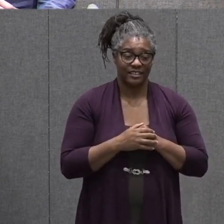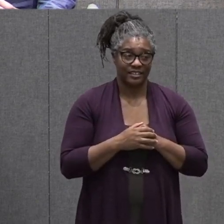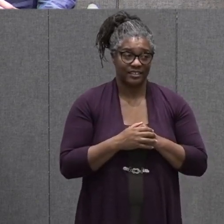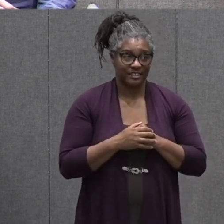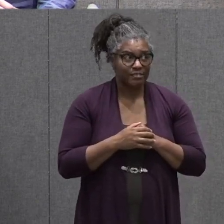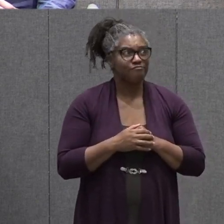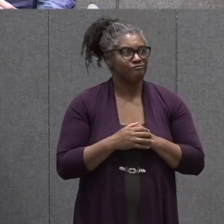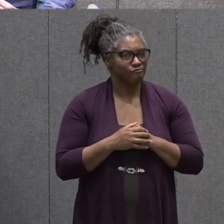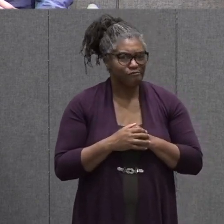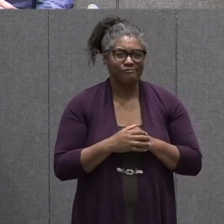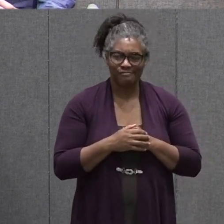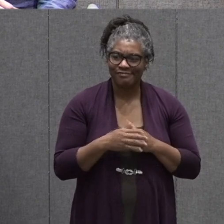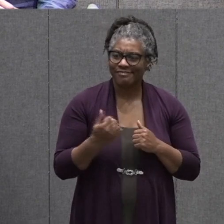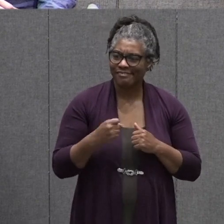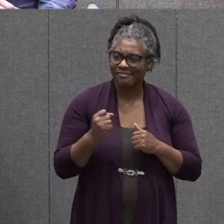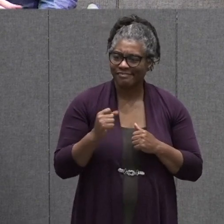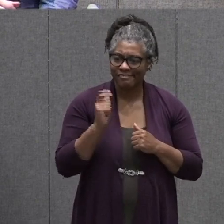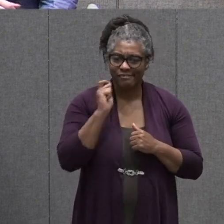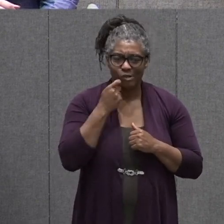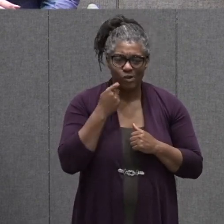yeah, it was really cool. It was so cool.